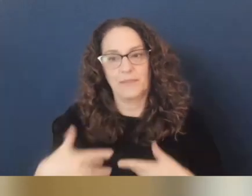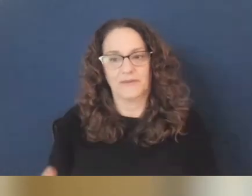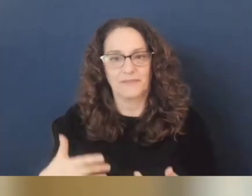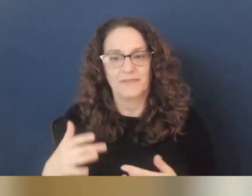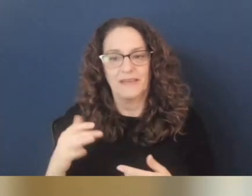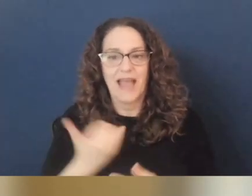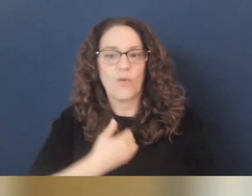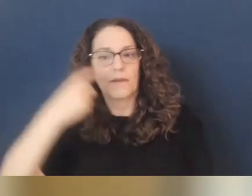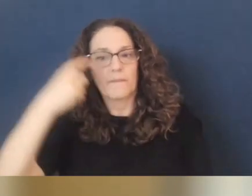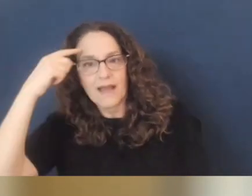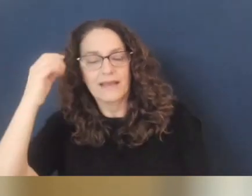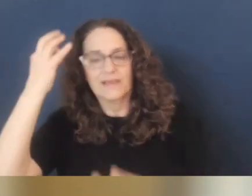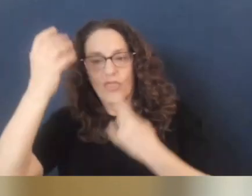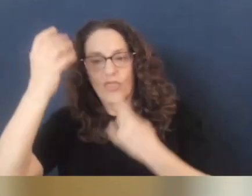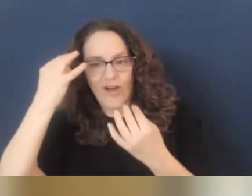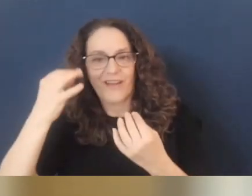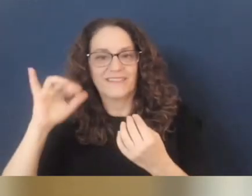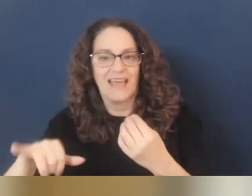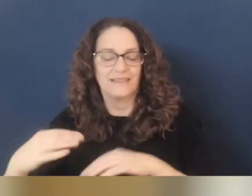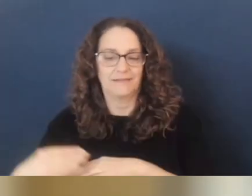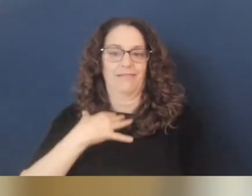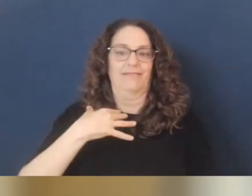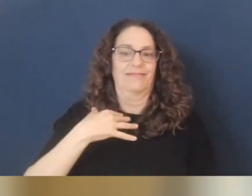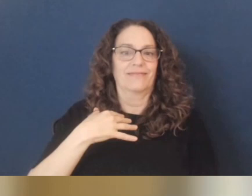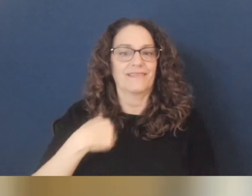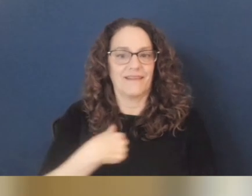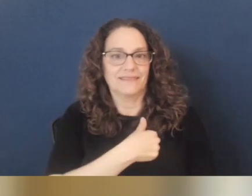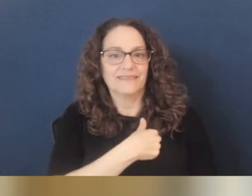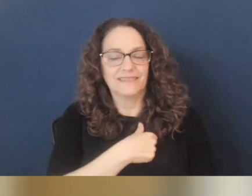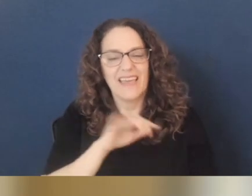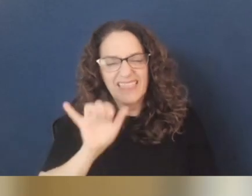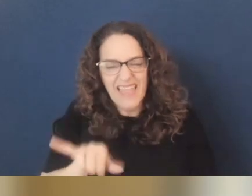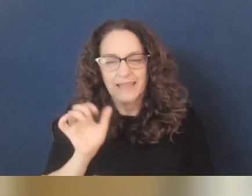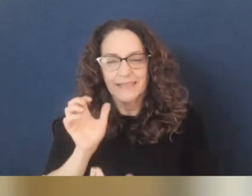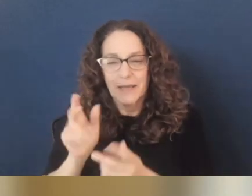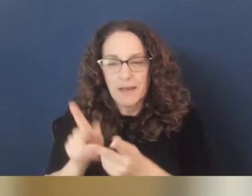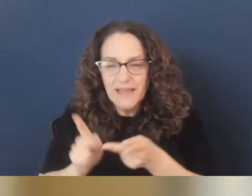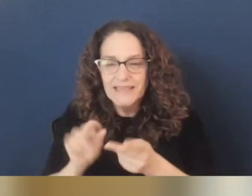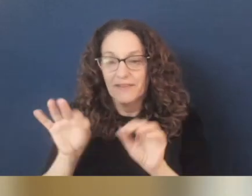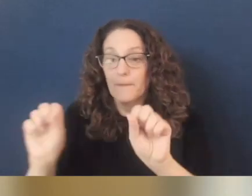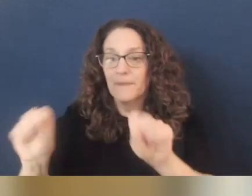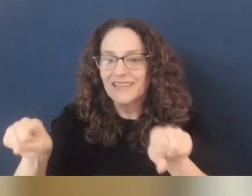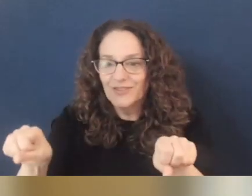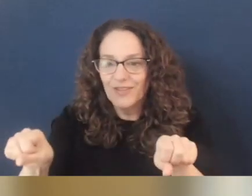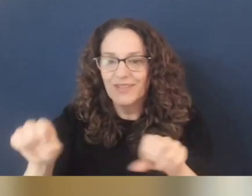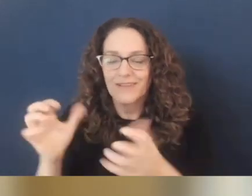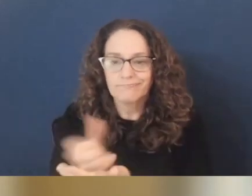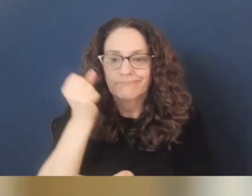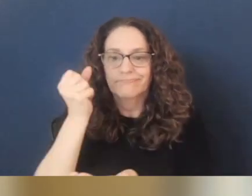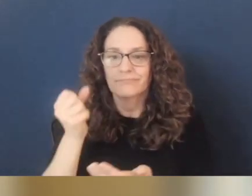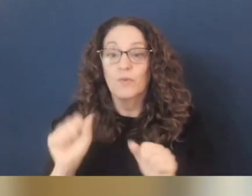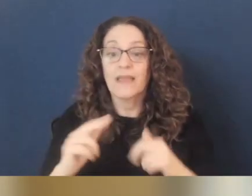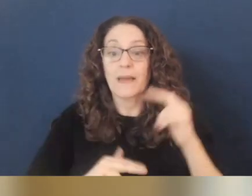minds, our thoughts, you know, that's where we have the potential to learn and build our skills